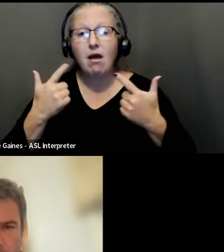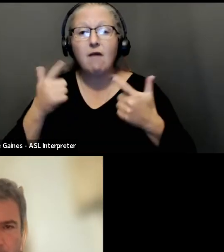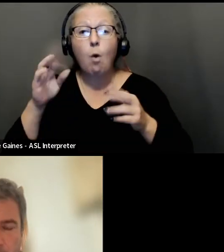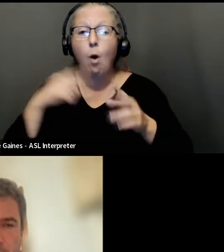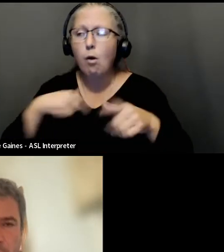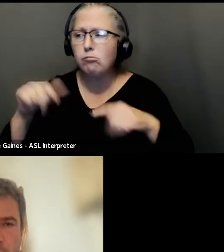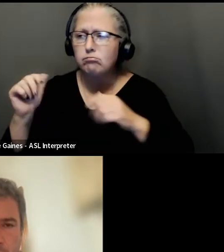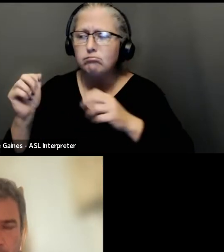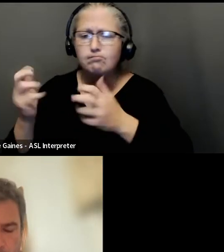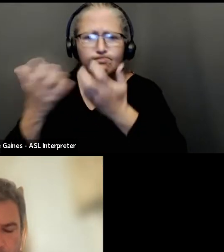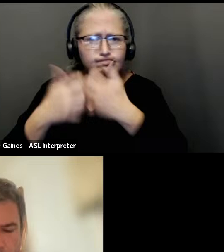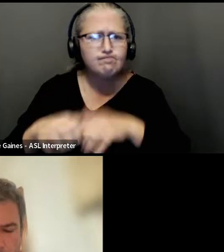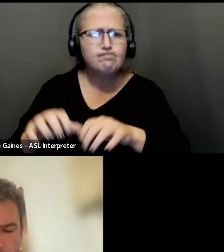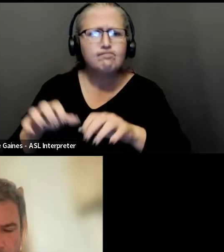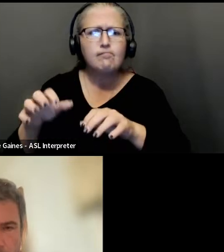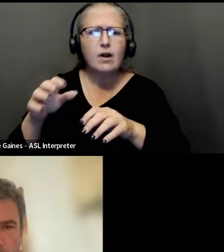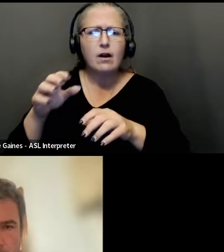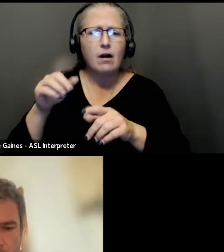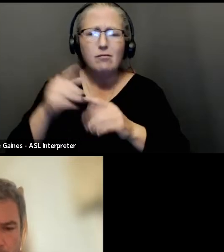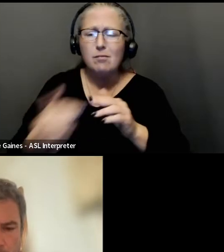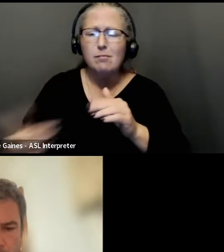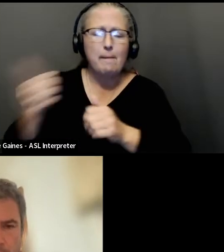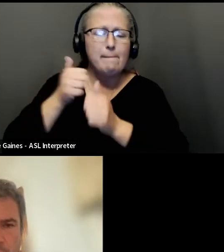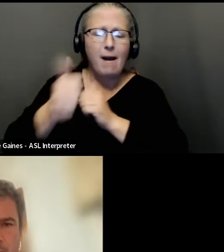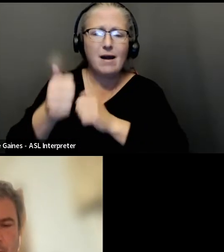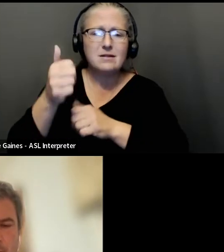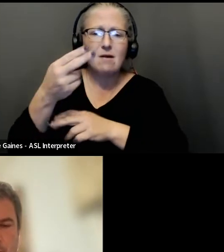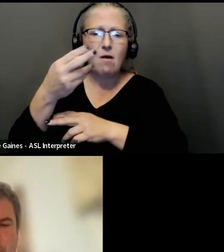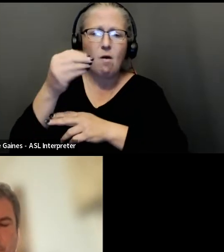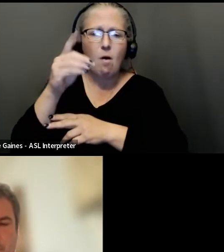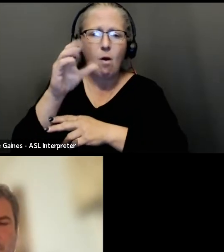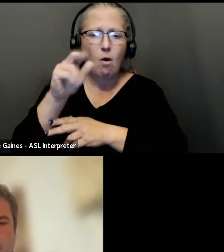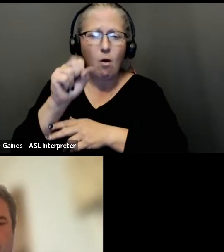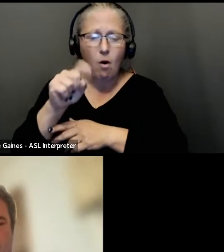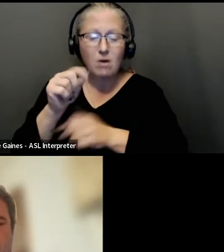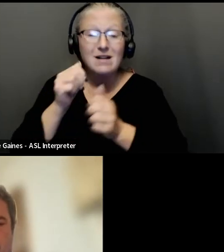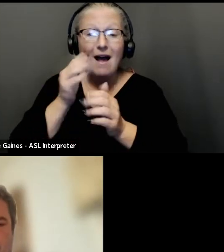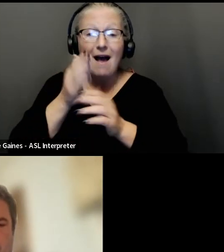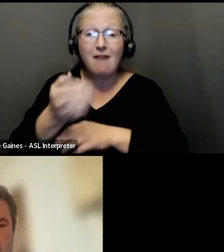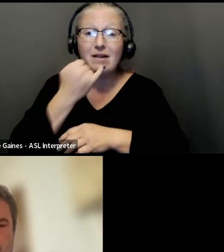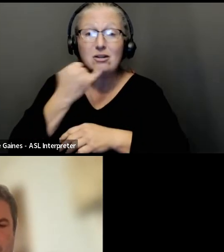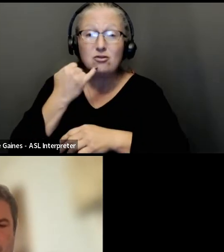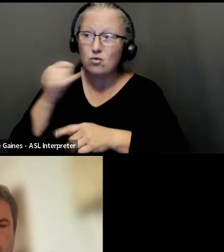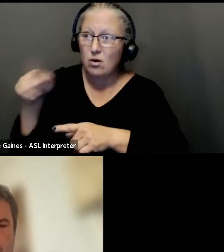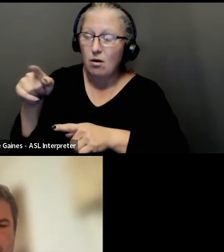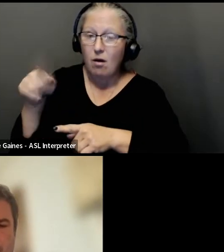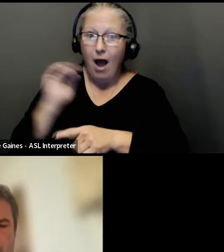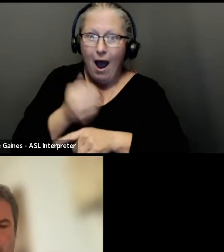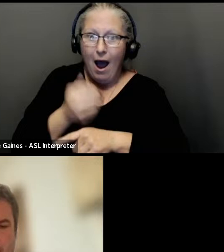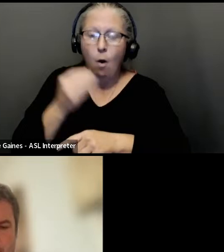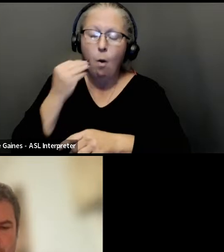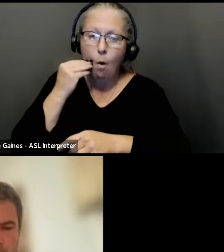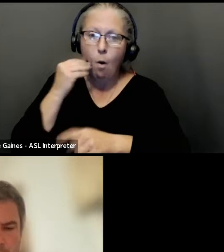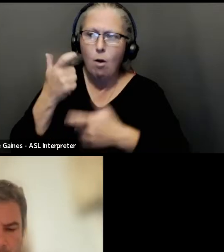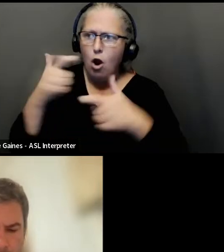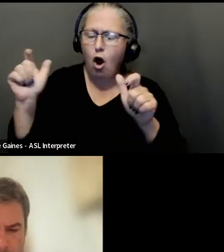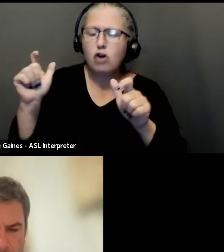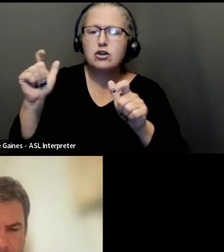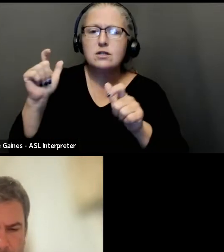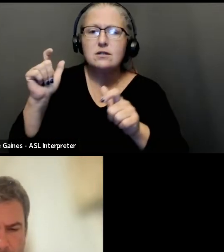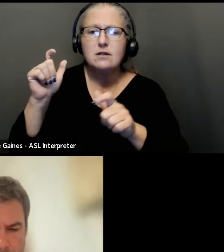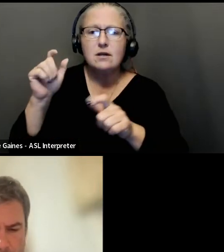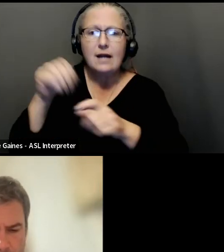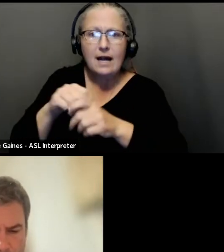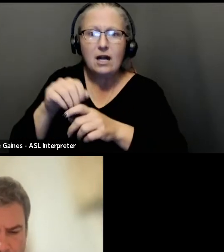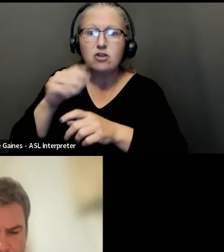we are, from antiquity up to and beyond the Holocaust. After Israel, our ancestral home, the largest population of Jews is in the United States,